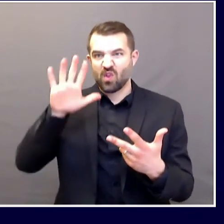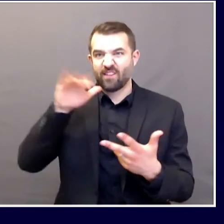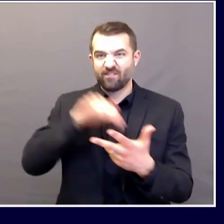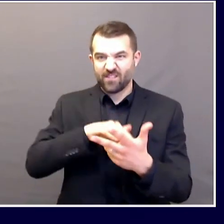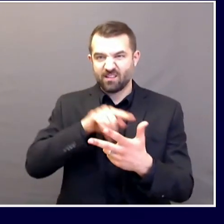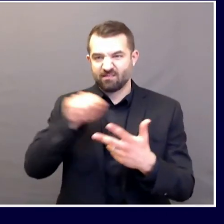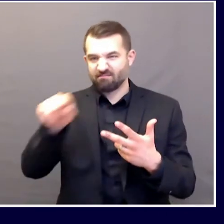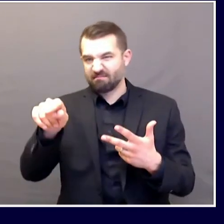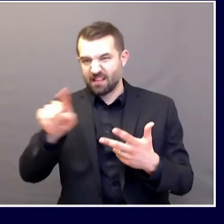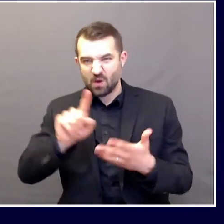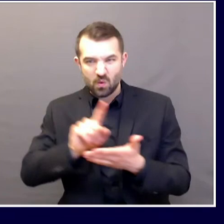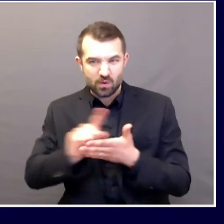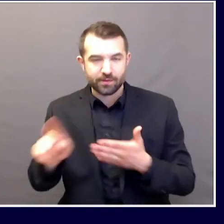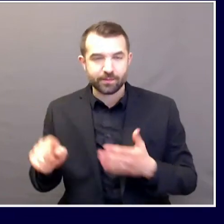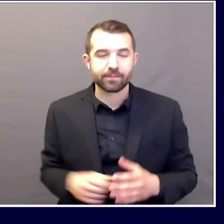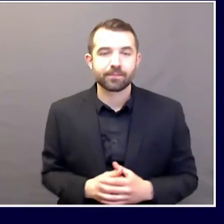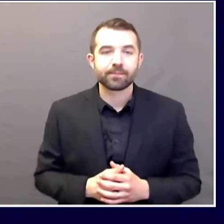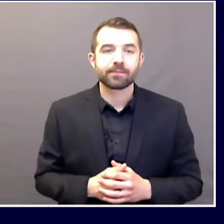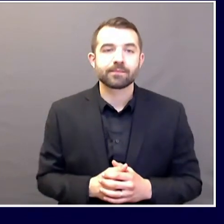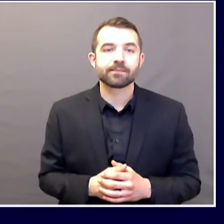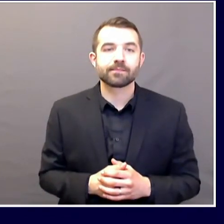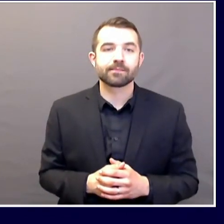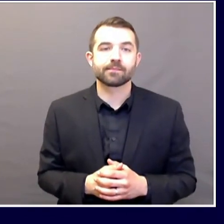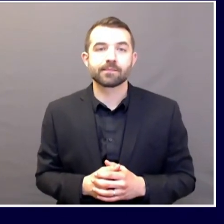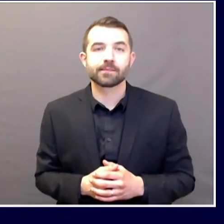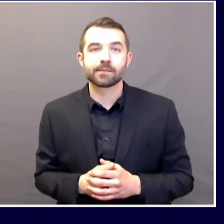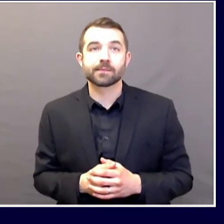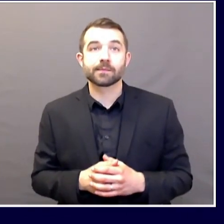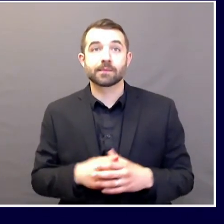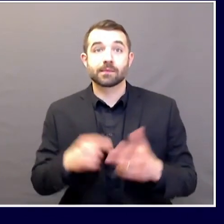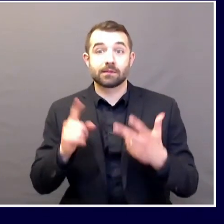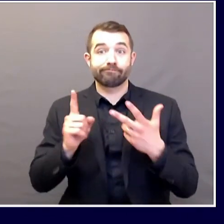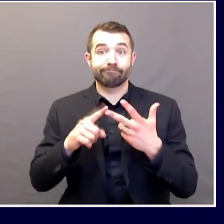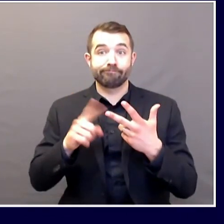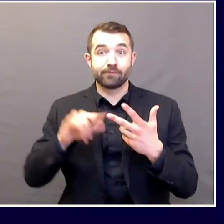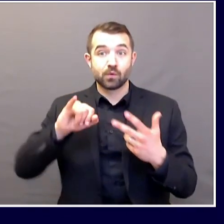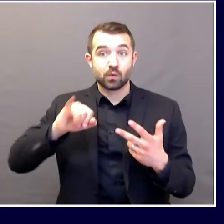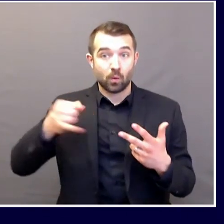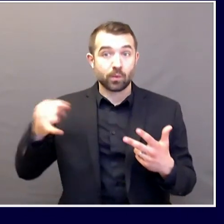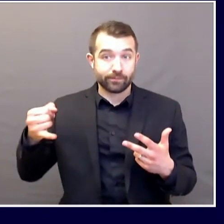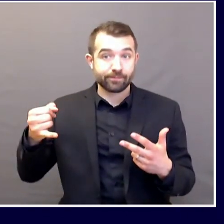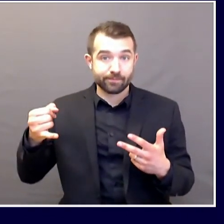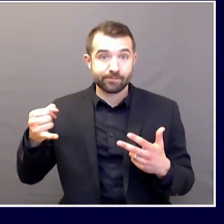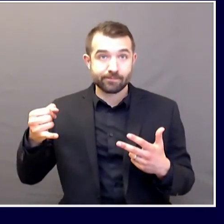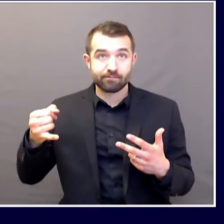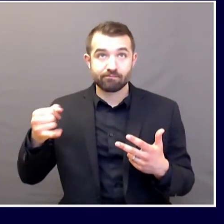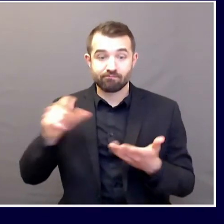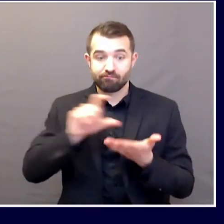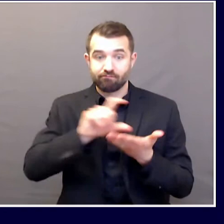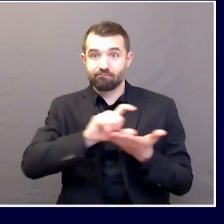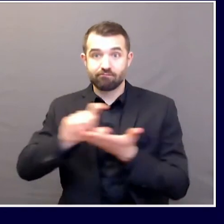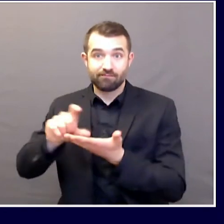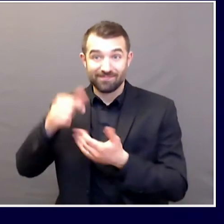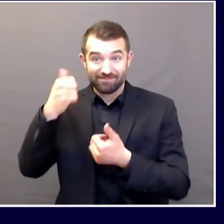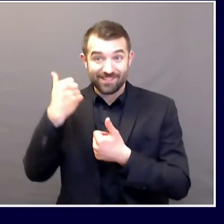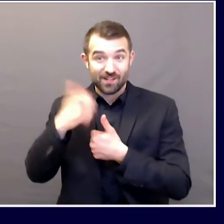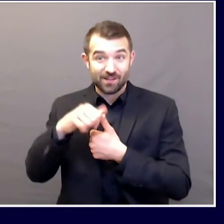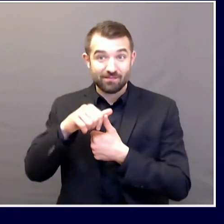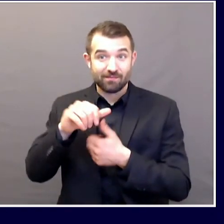those, particularly the Johnson & Johnson vaccine. Folks will remember that the week of March 1st, we